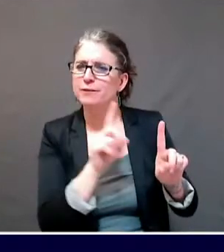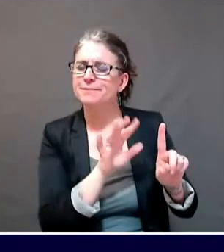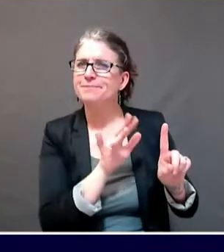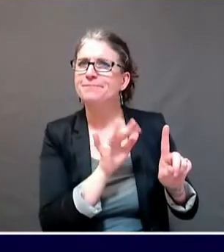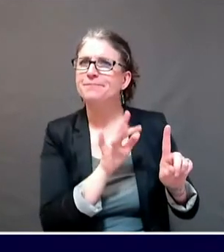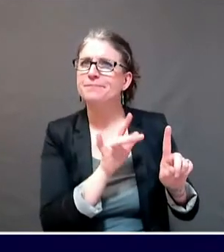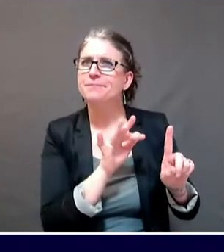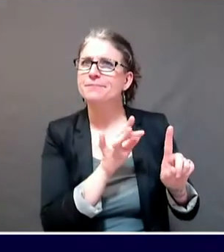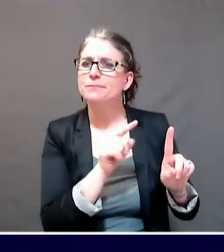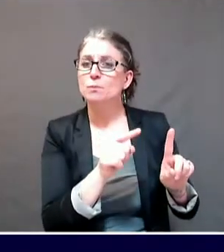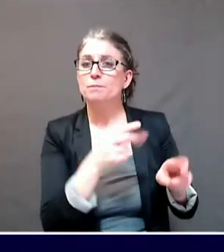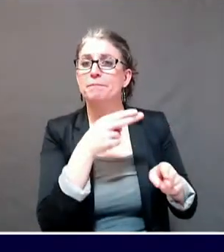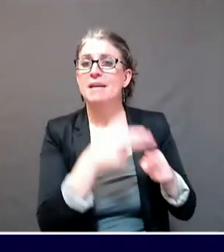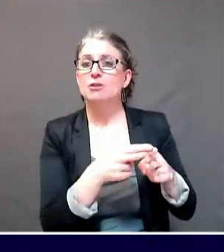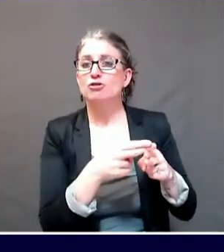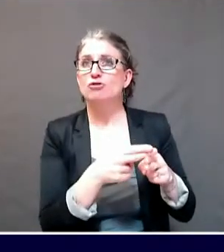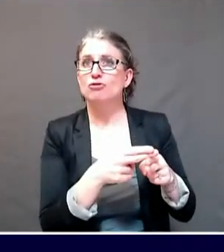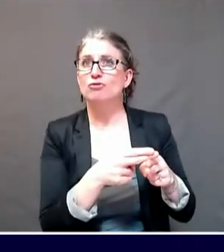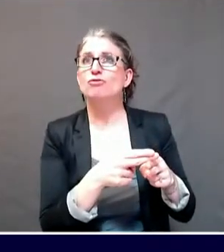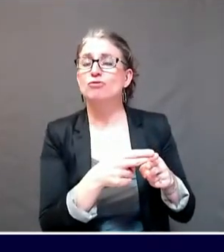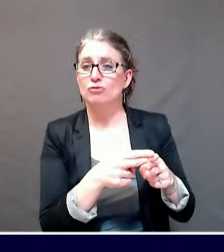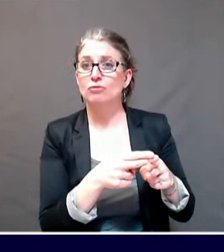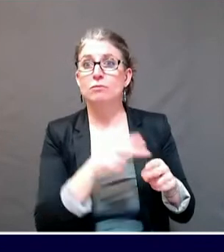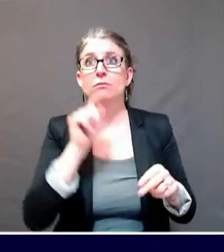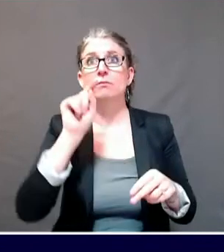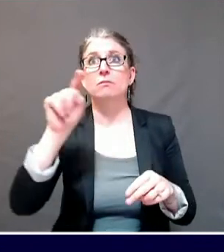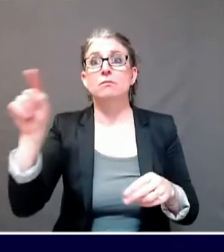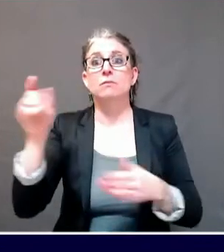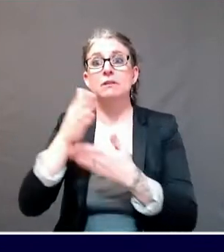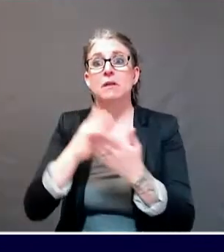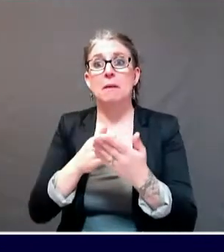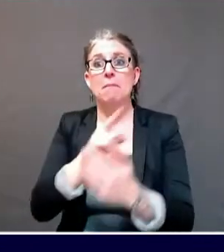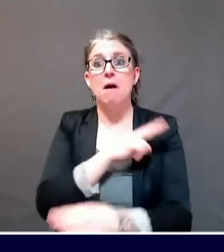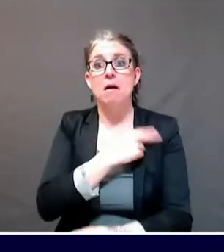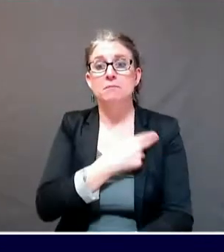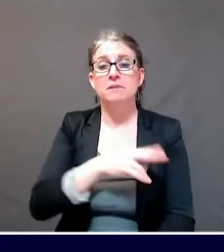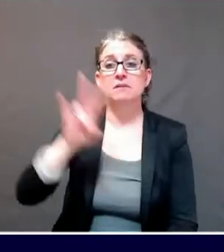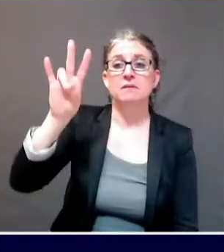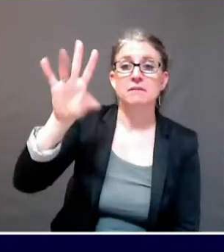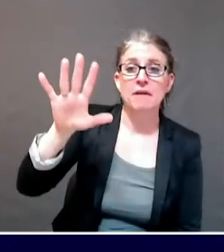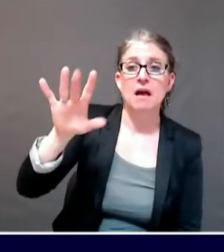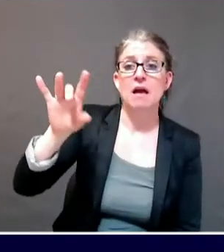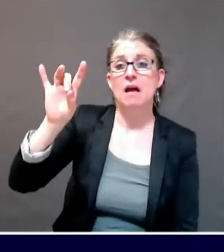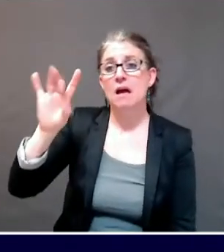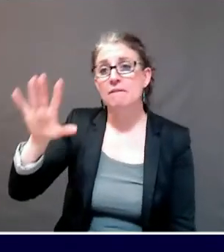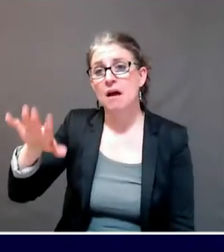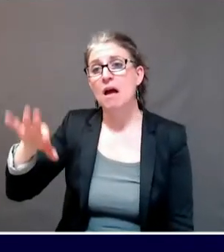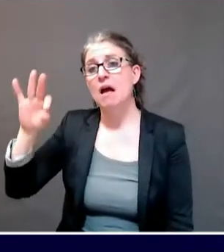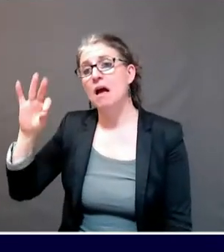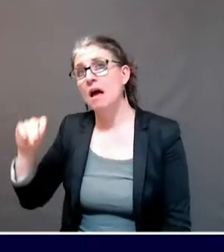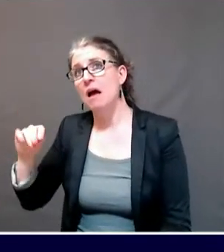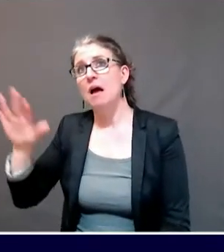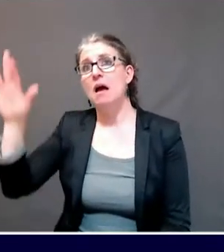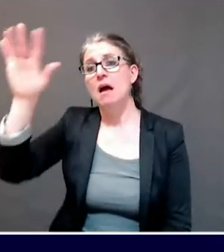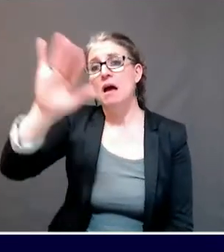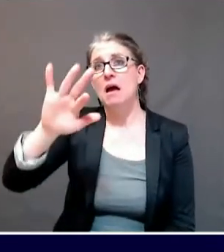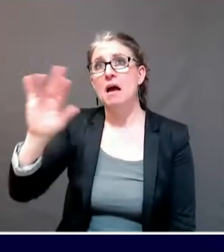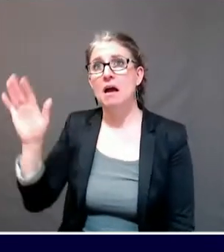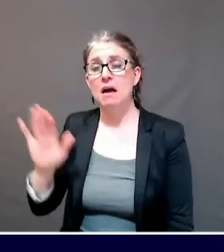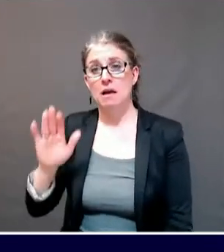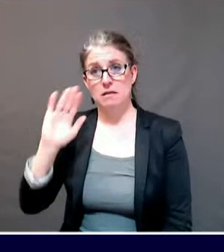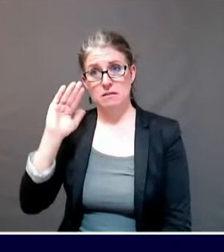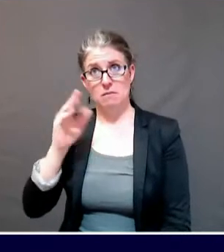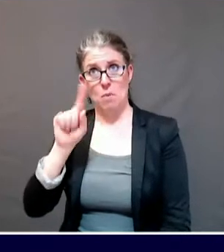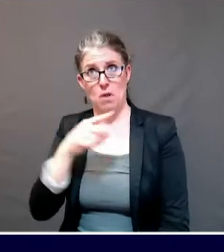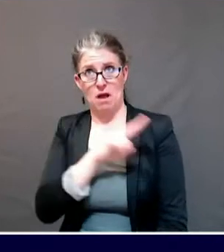of 75, 85, 90%. Is that from hospitals, or is that from all facilities? No, that is specifically from